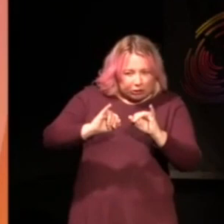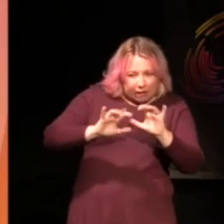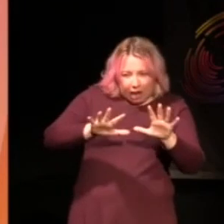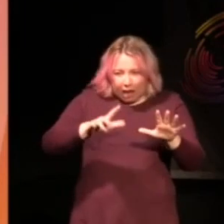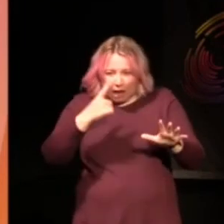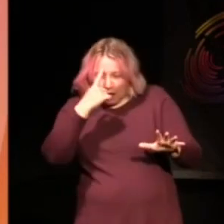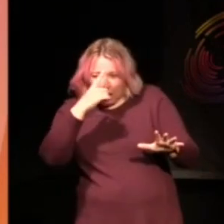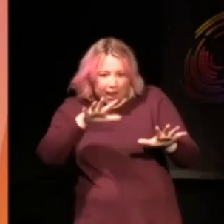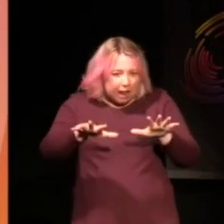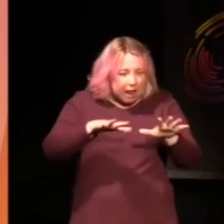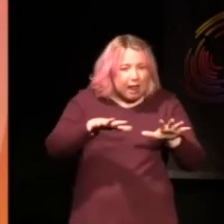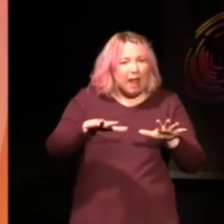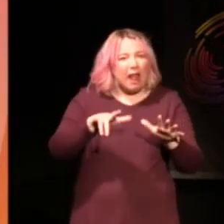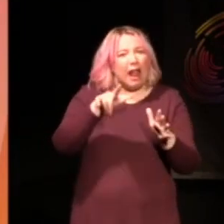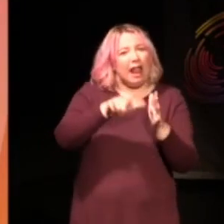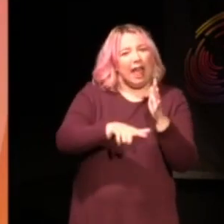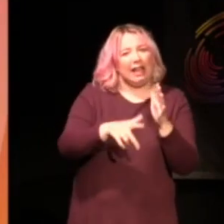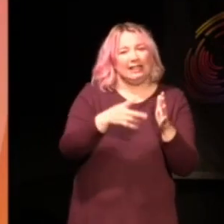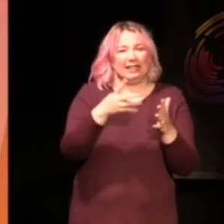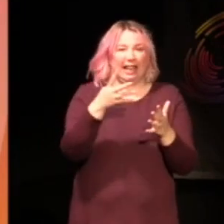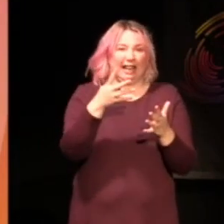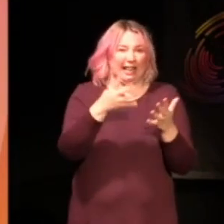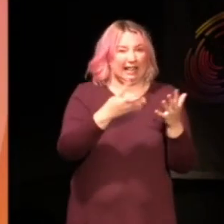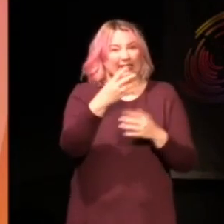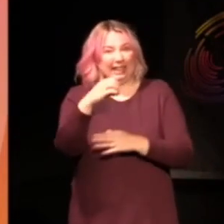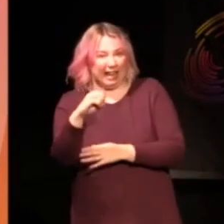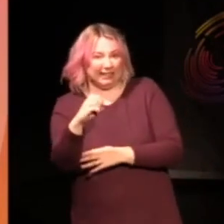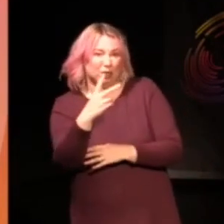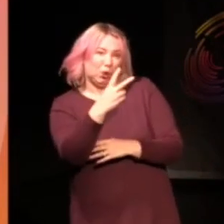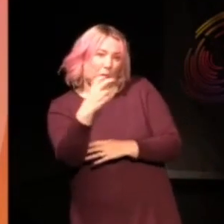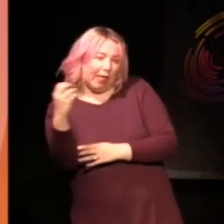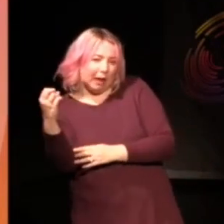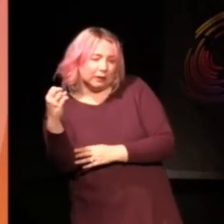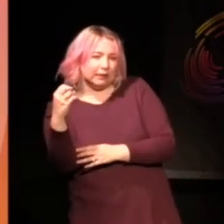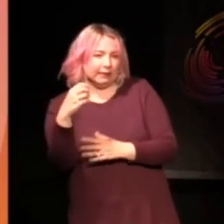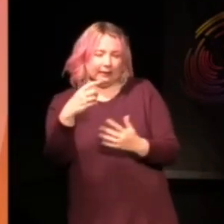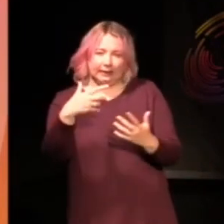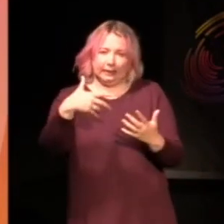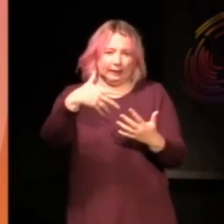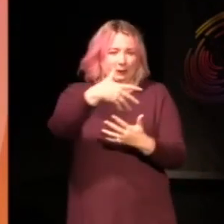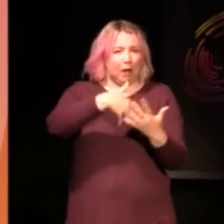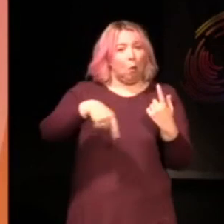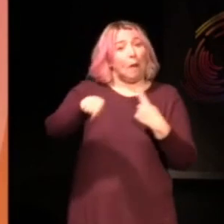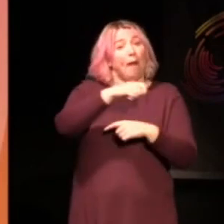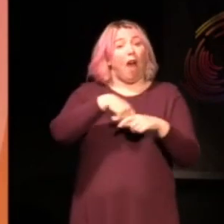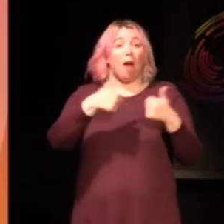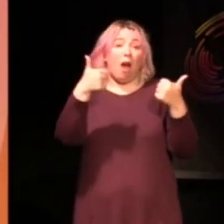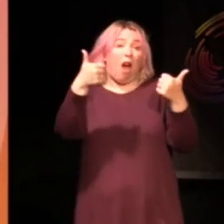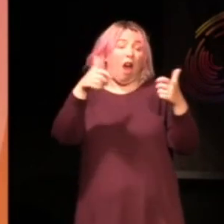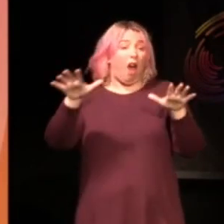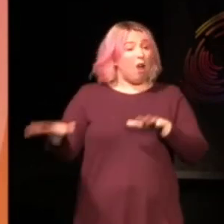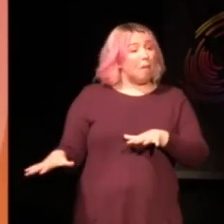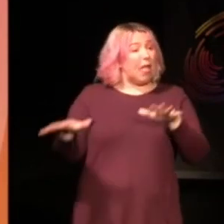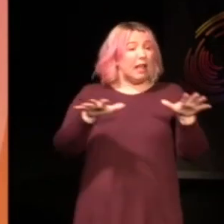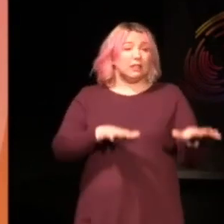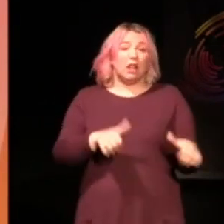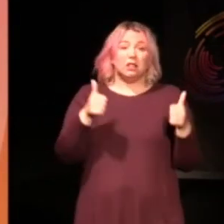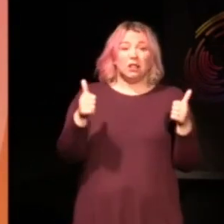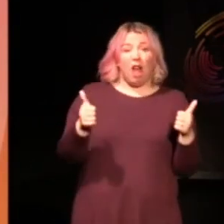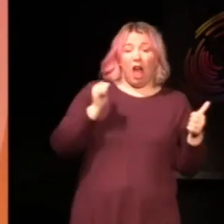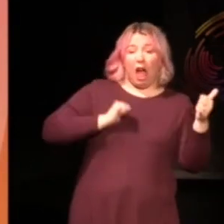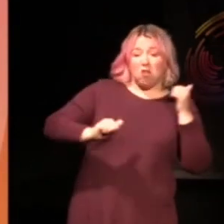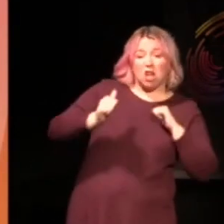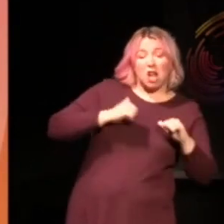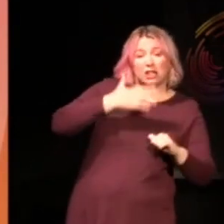of late 1990s and early 2000s because I think it created its own complacency, it created its own arrogance, and